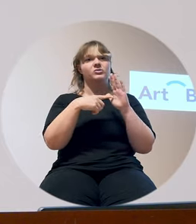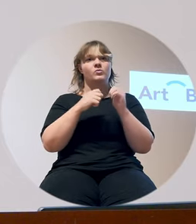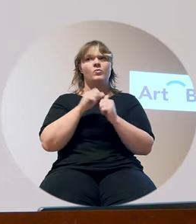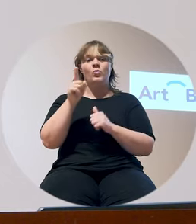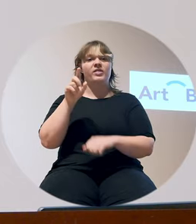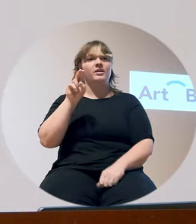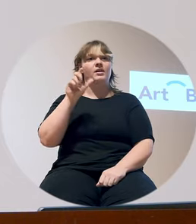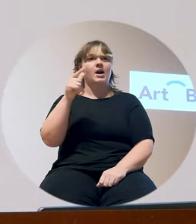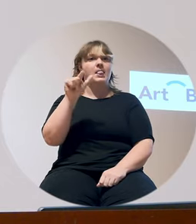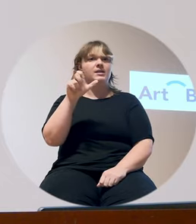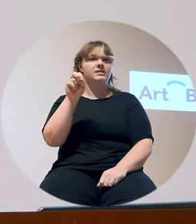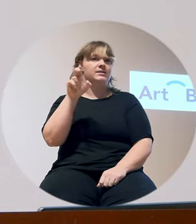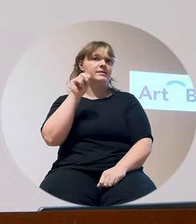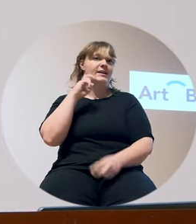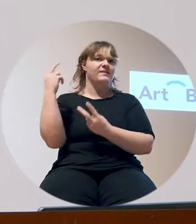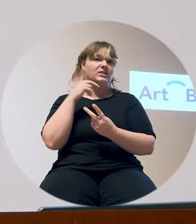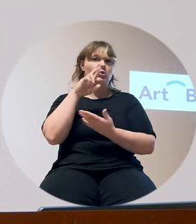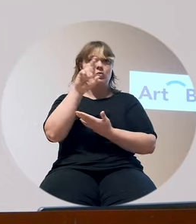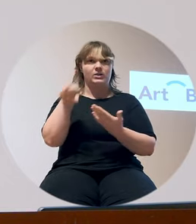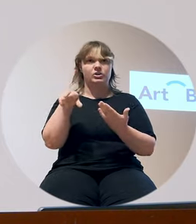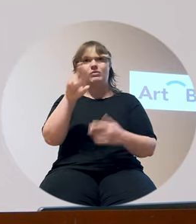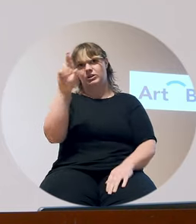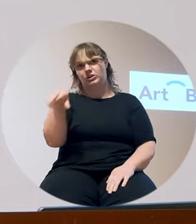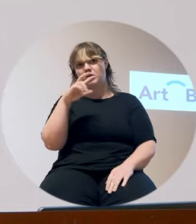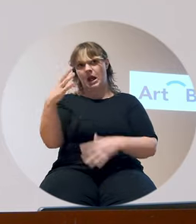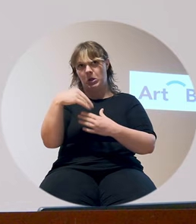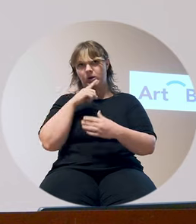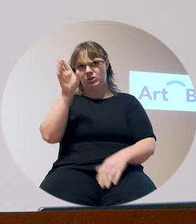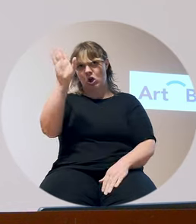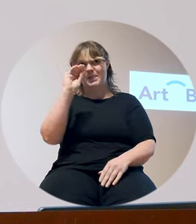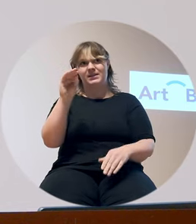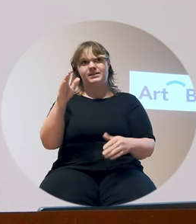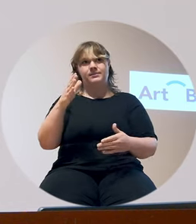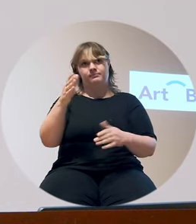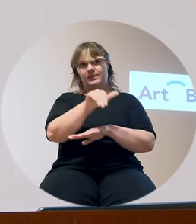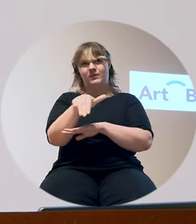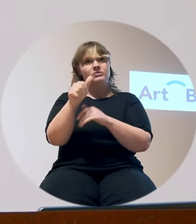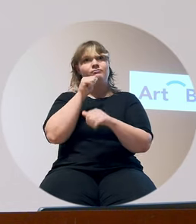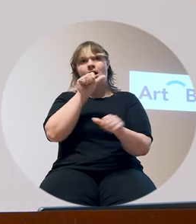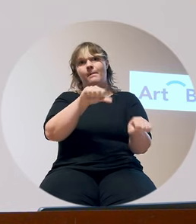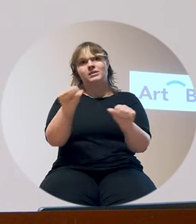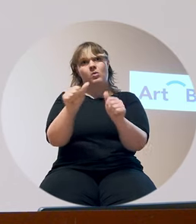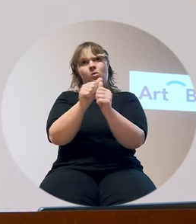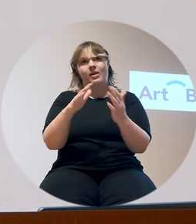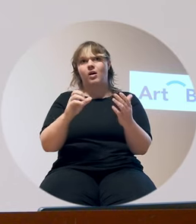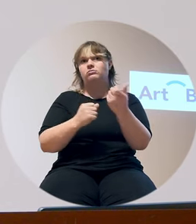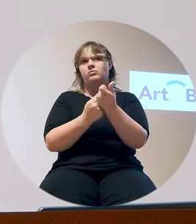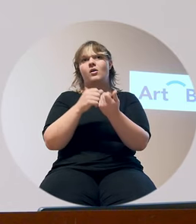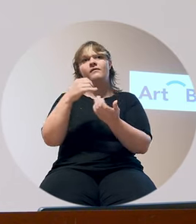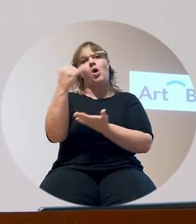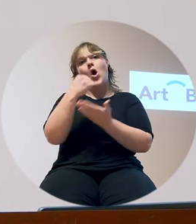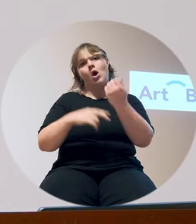to Rochester, including the talk this evening, would not have been possible without the generous support of Art Bridges. So I just want to thank the